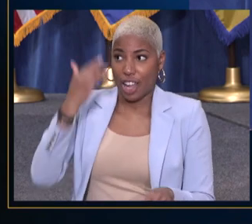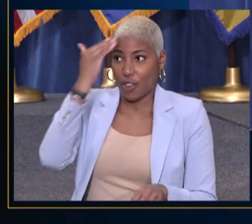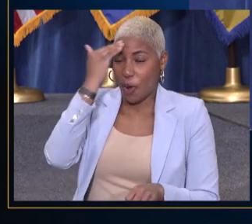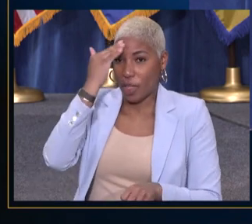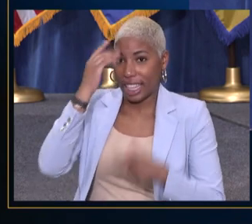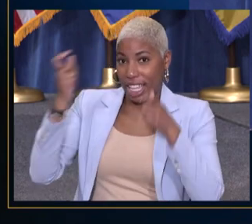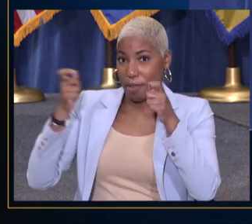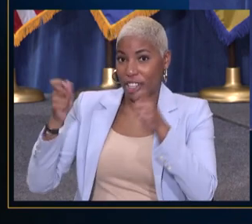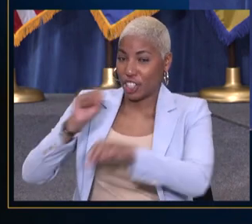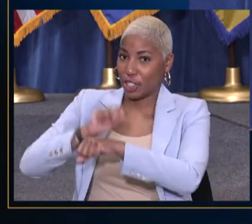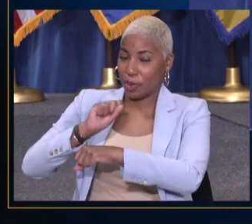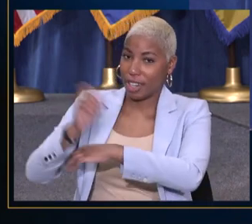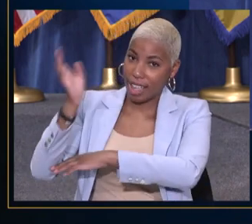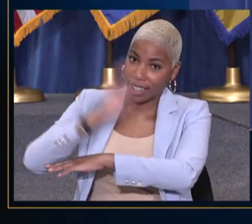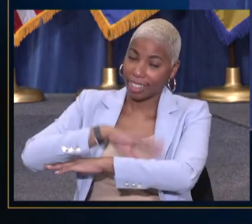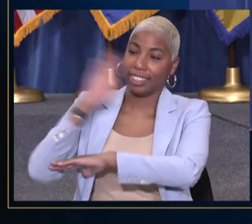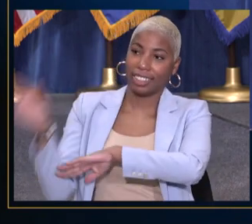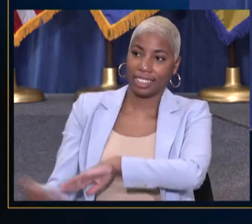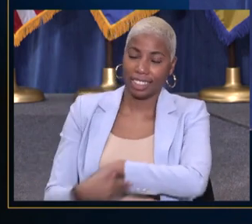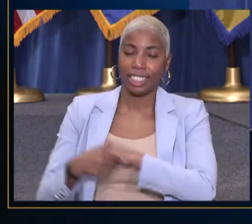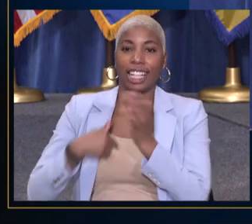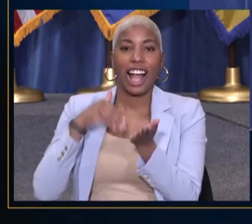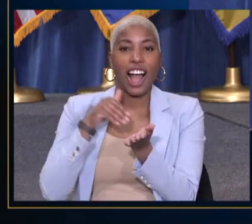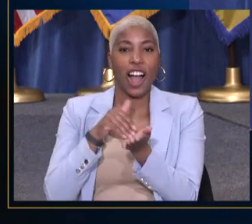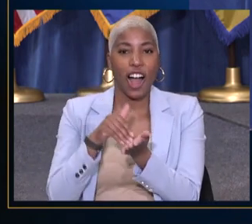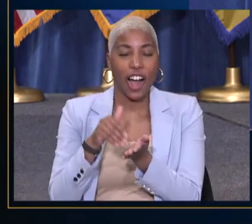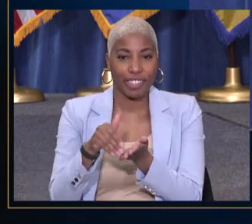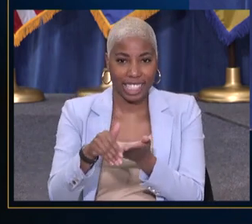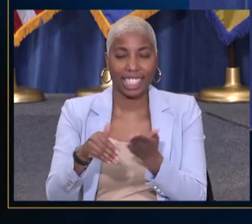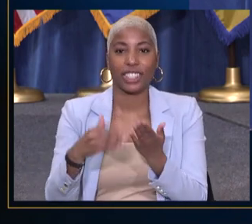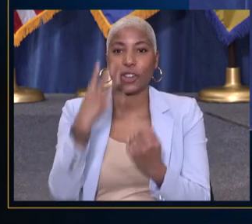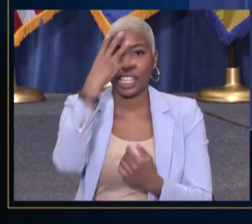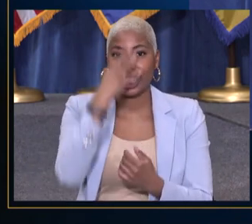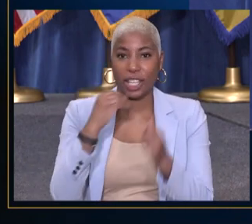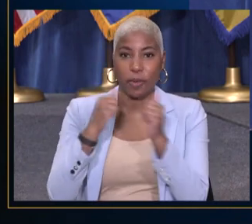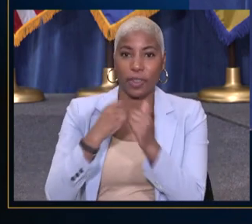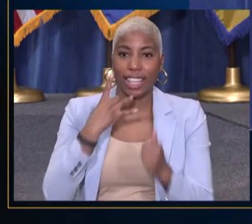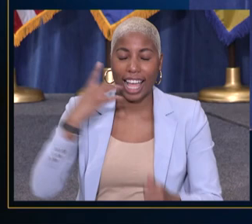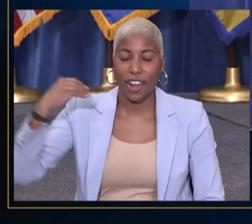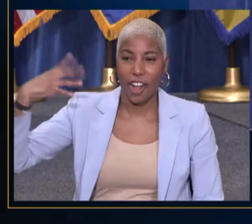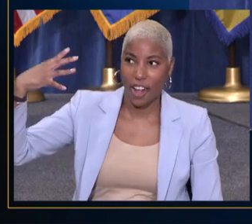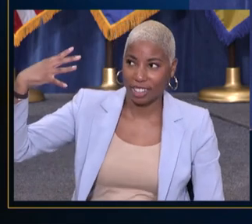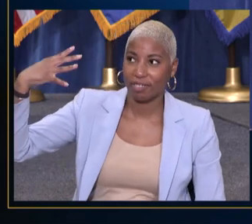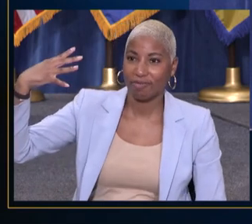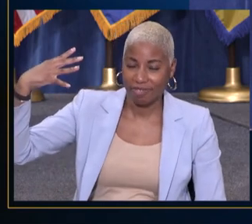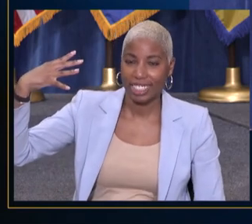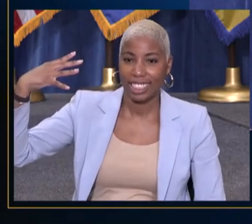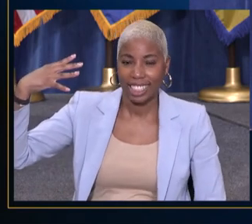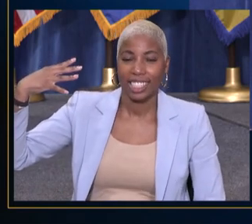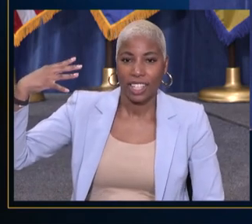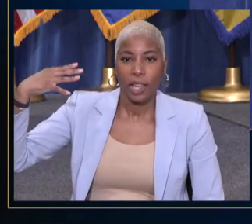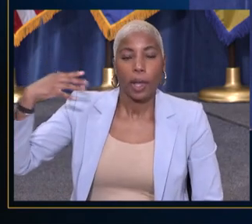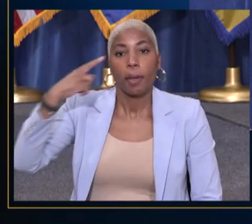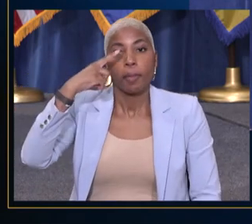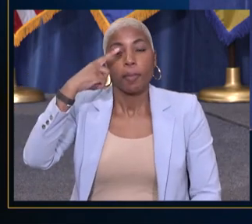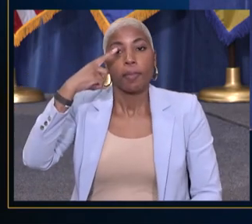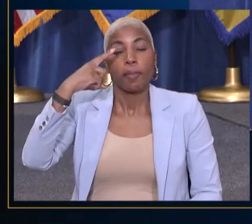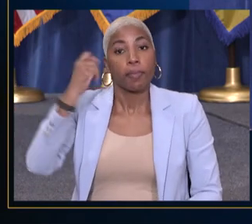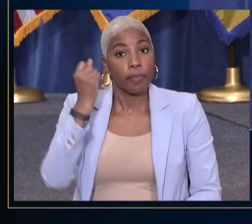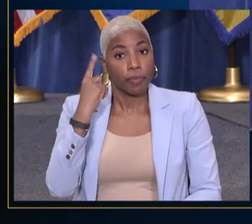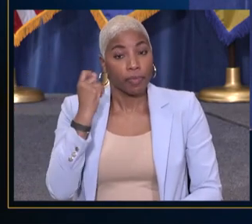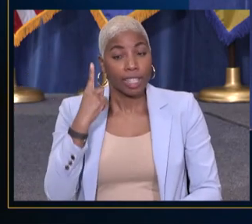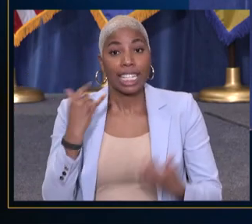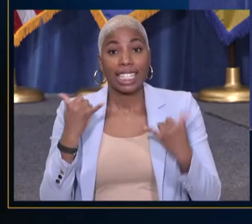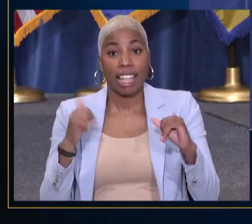clock. I often go to sleep with my light on because of it. But there's a gap often between what